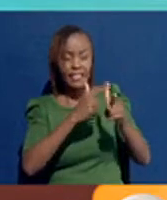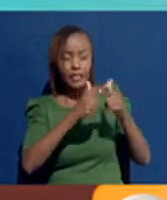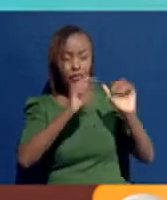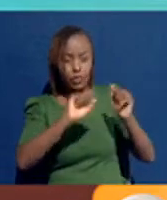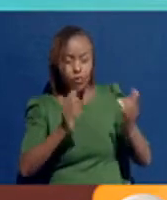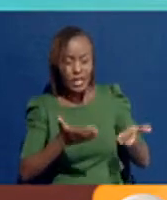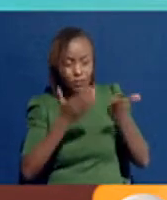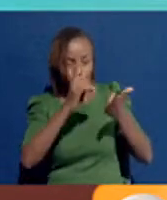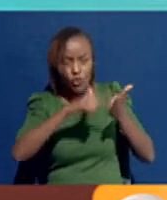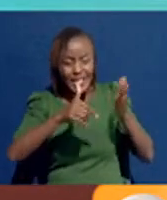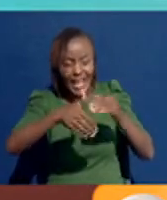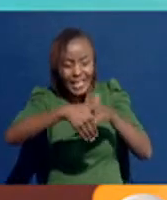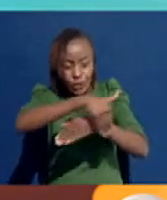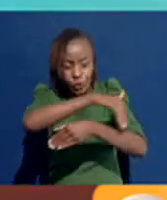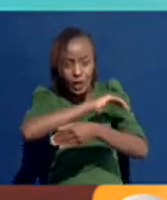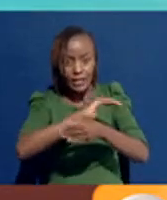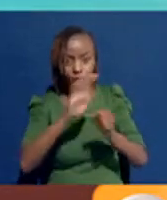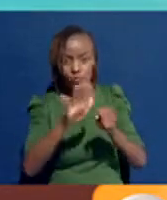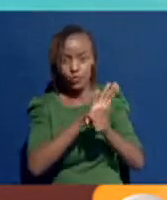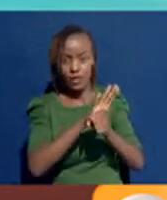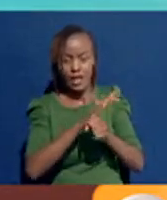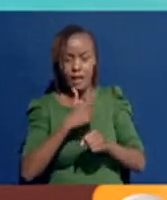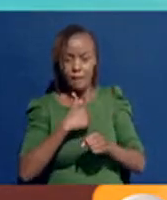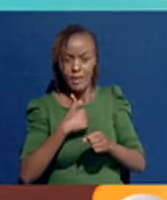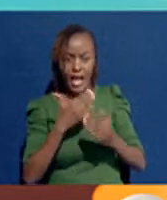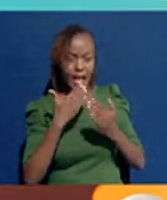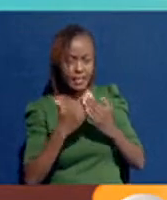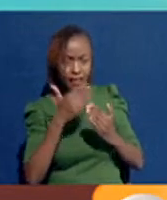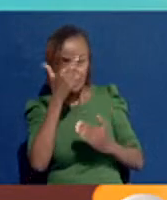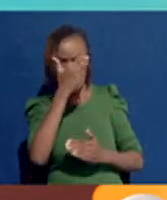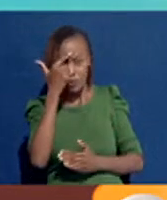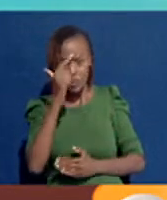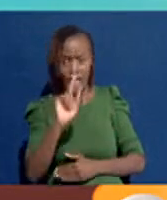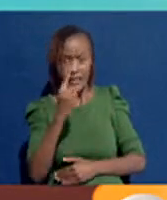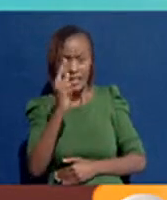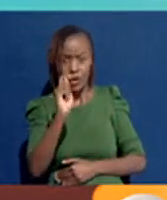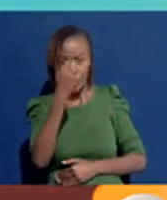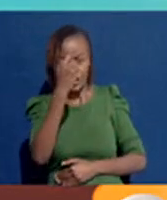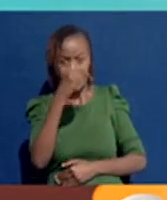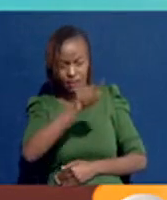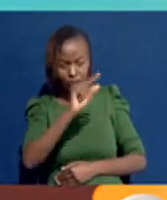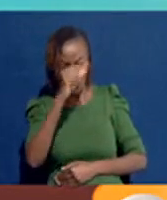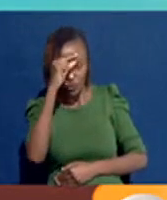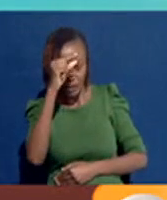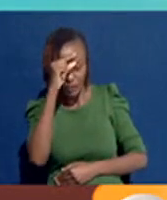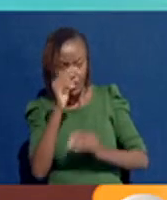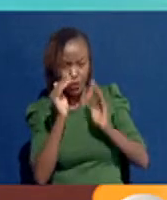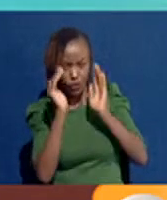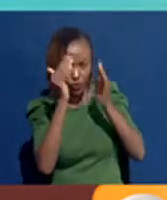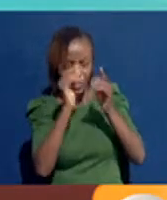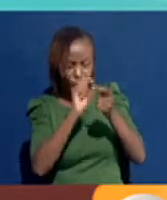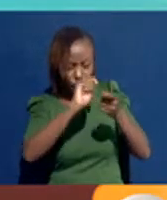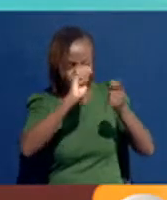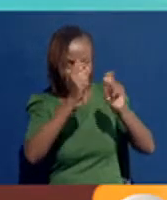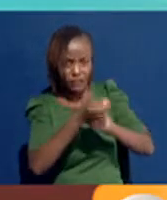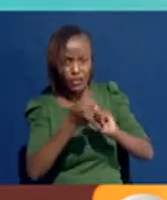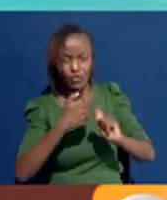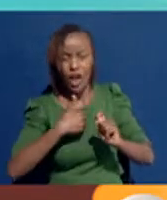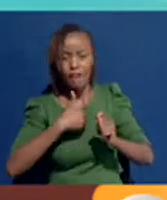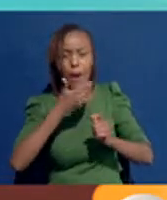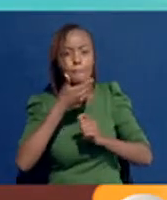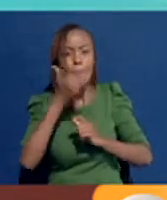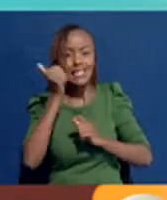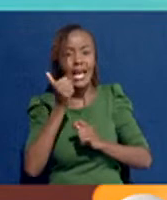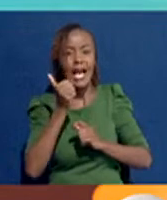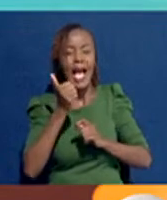area which I want to focus. And I'm happy that the Kenya Kwanza government is focusing on that one by reforming the National Insurance Fund. By